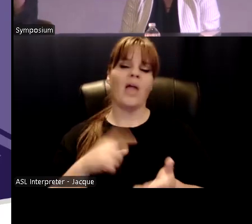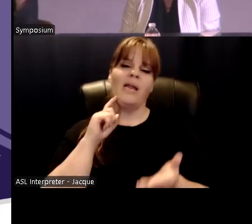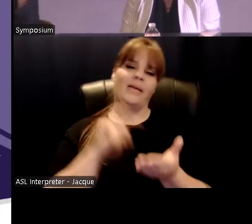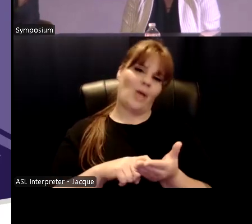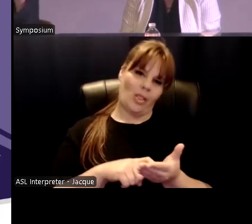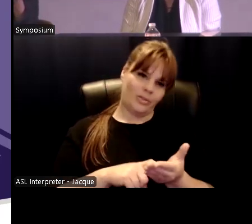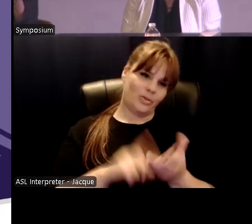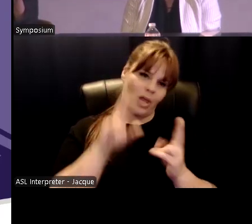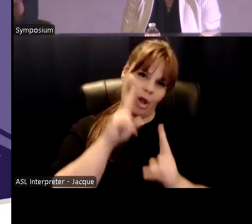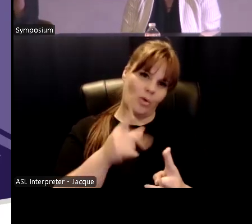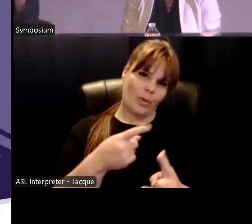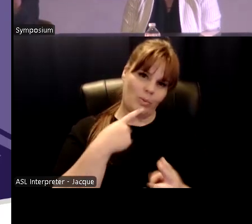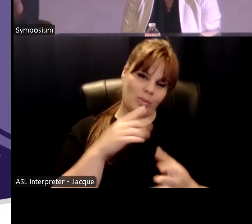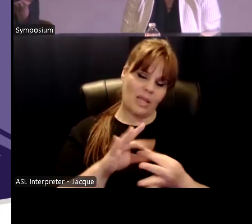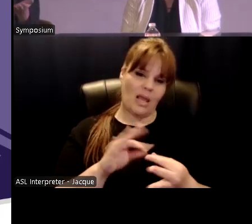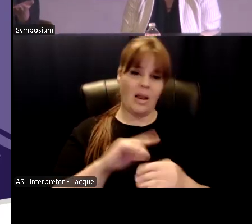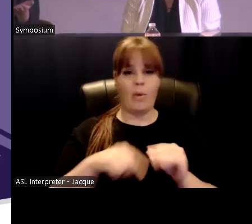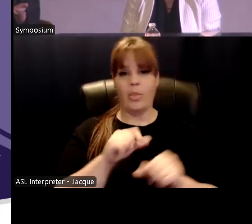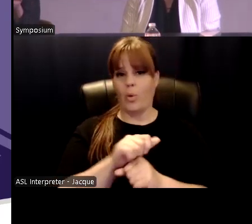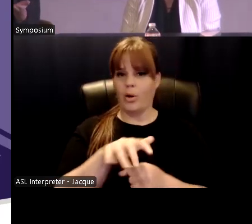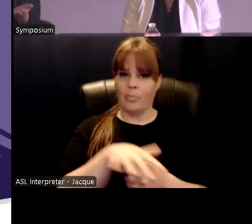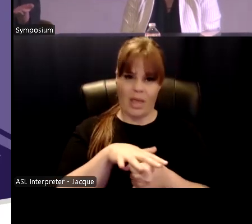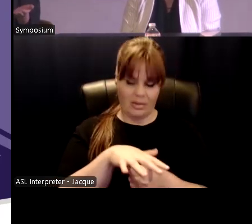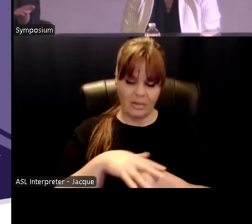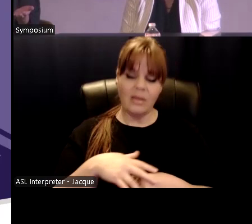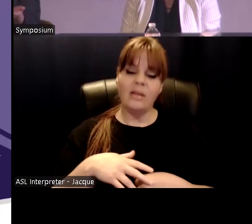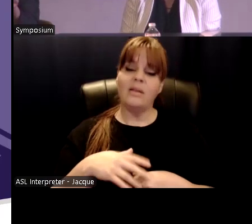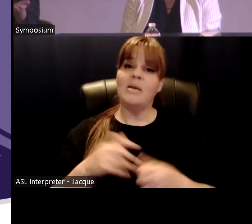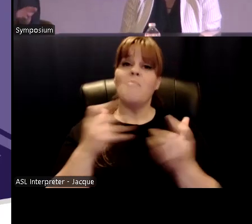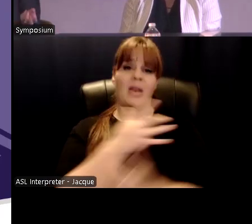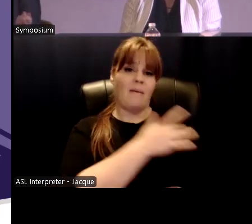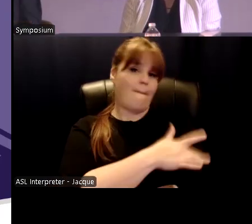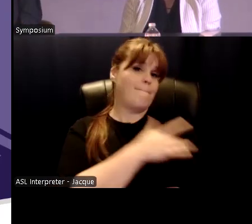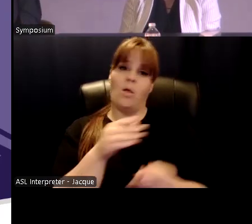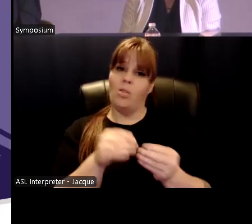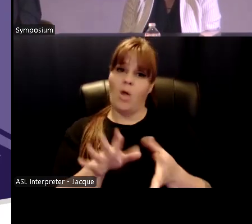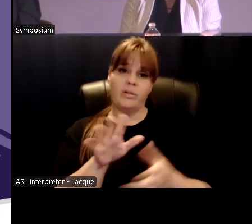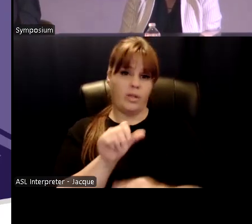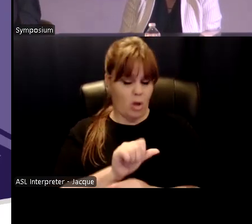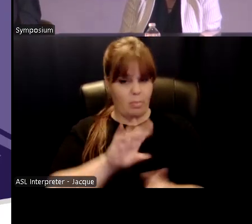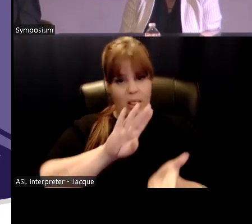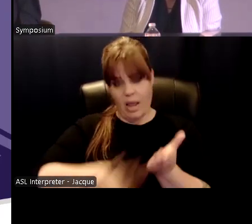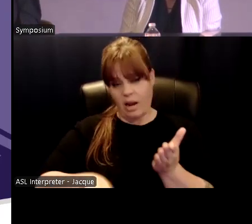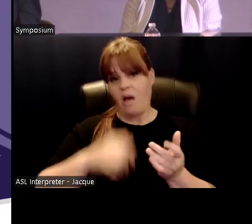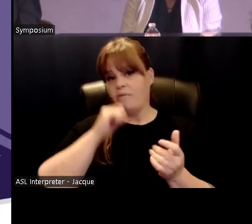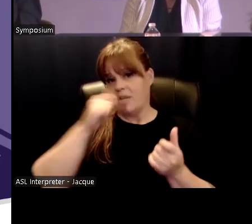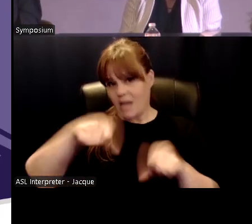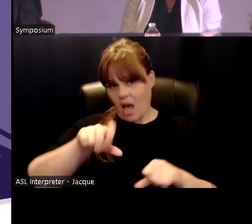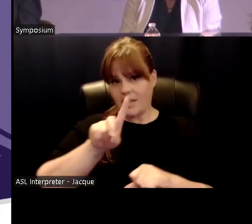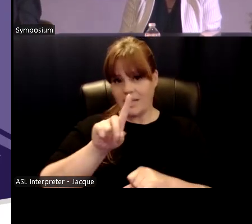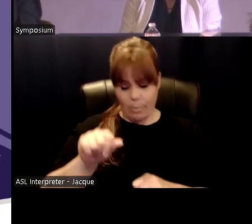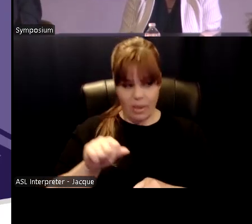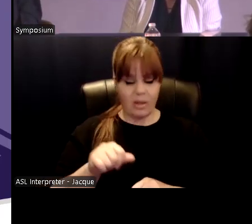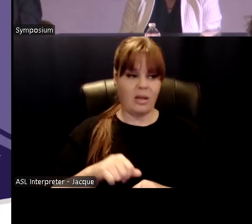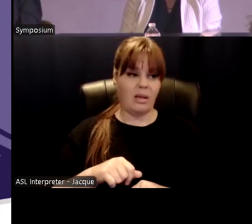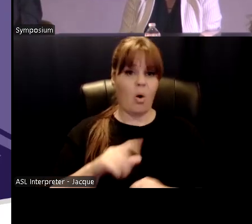said about the workplace. I have had a lot of patients who have lost their jobs, who have been laid off, been denied disability, or